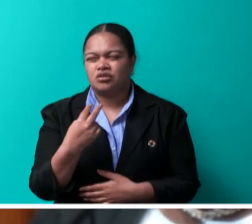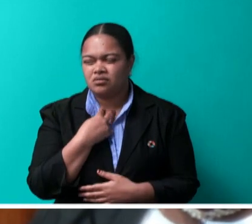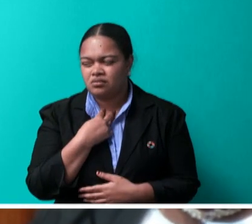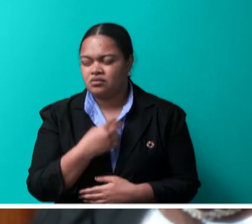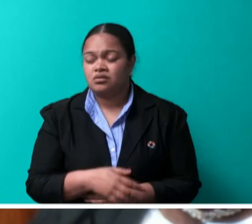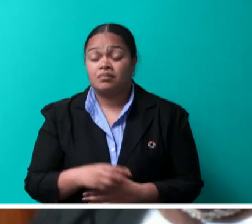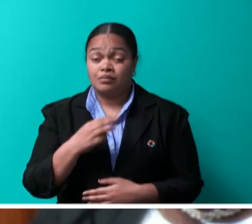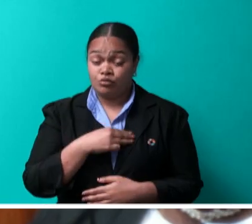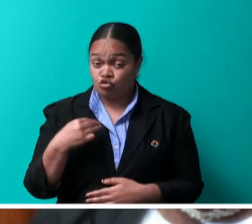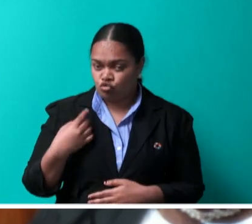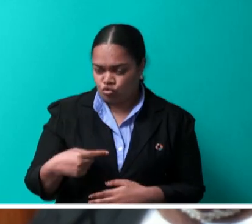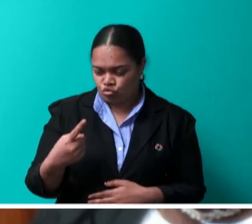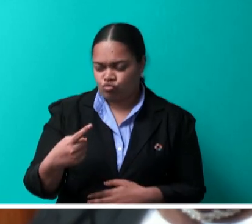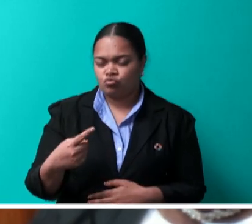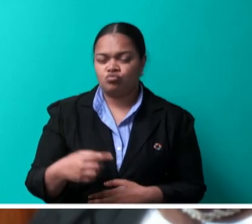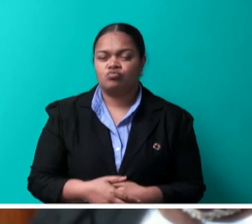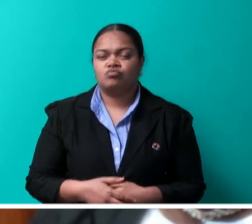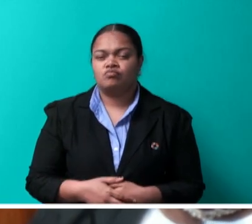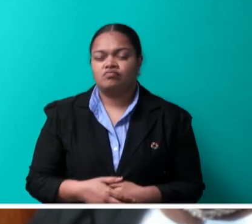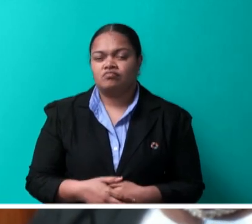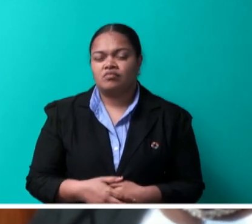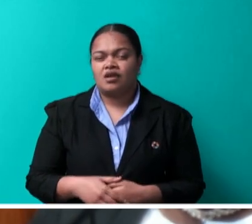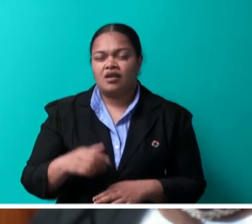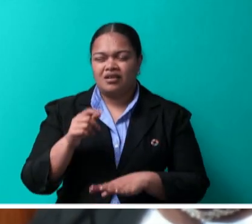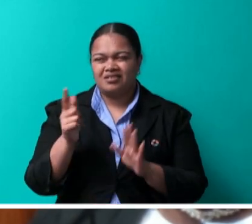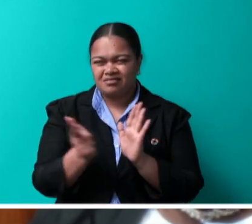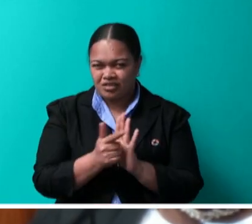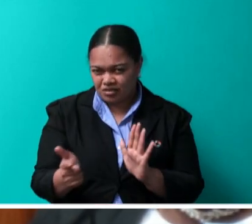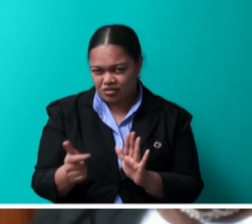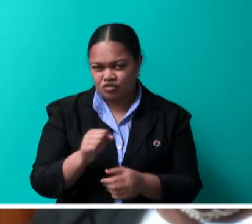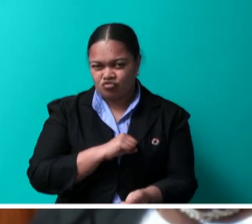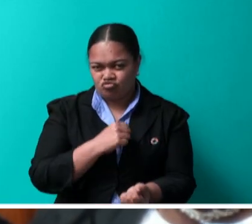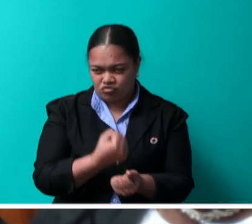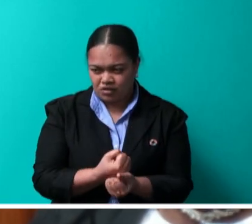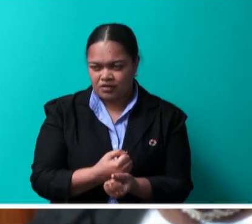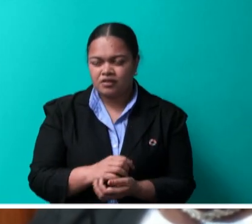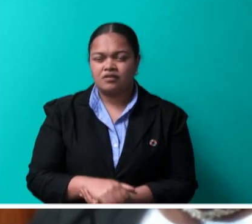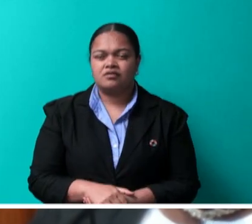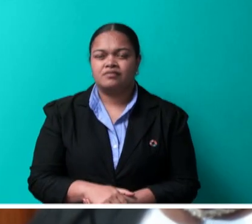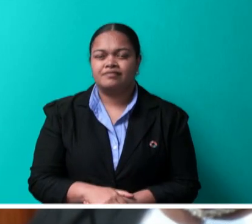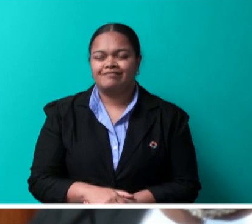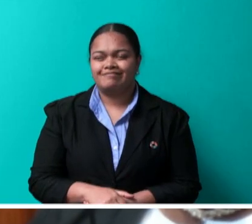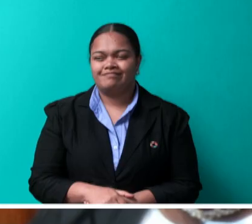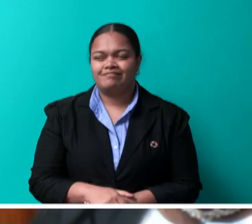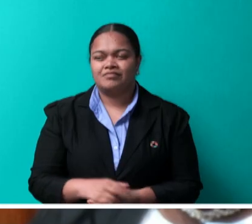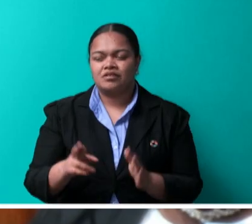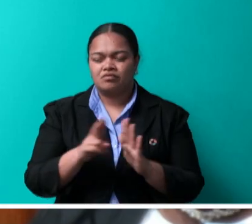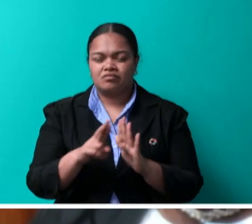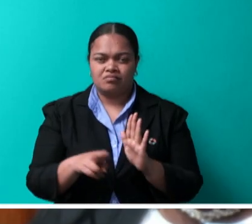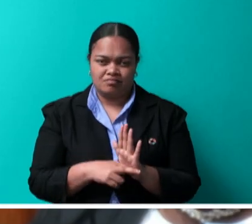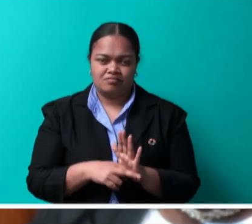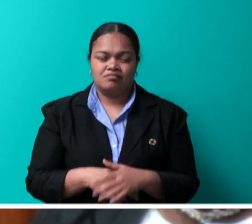The Ministry also continues to reviewing health legislations to strengthen pharmaceutical regulations and patient safety.